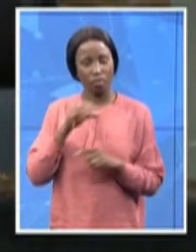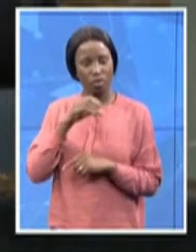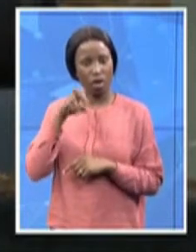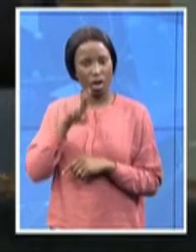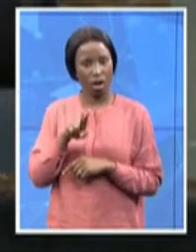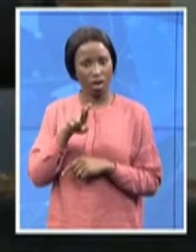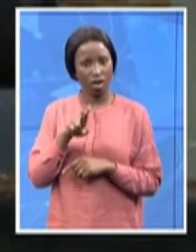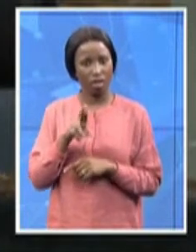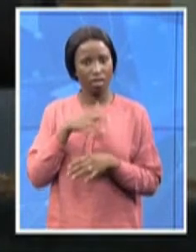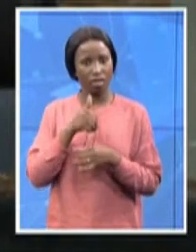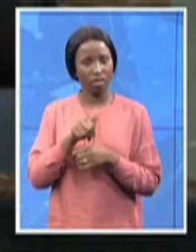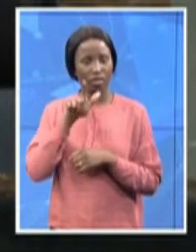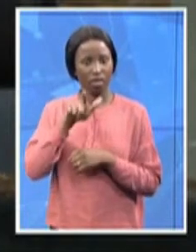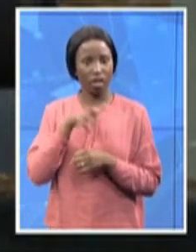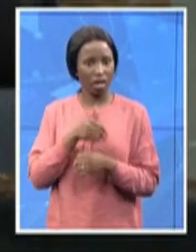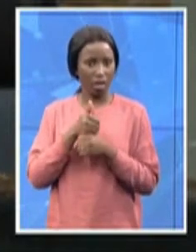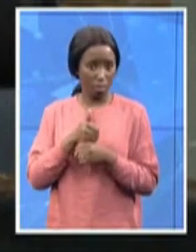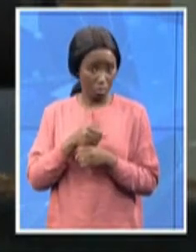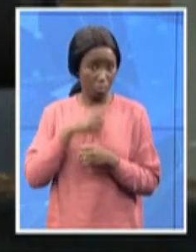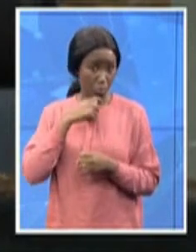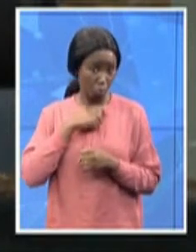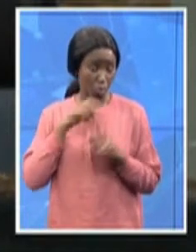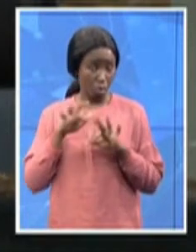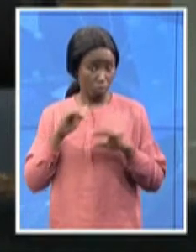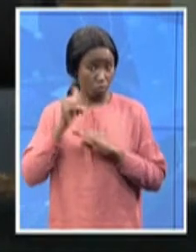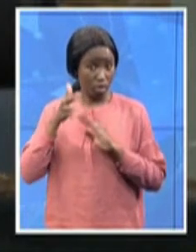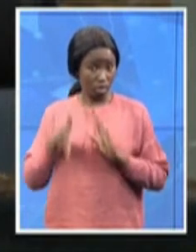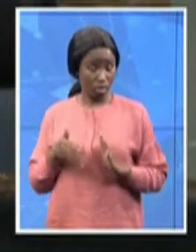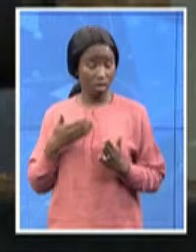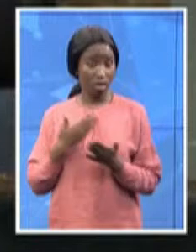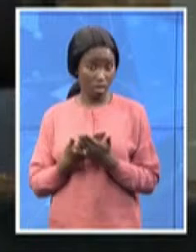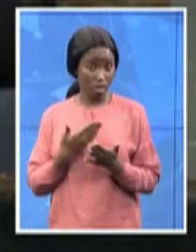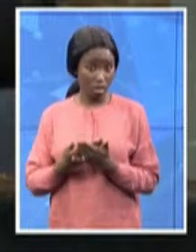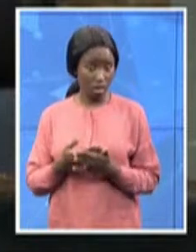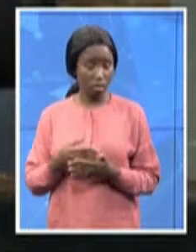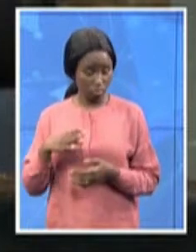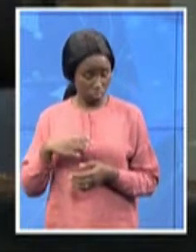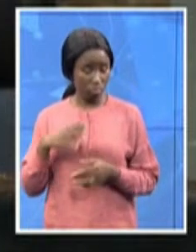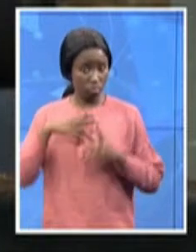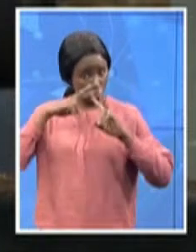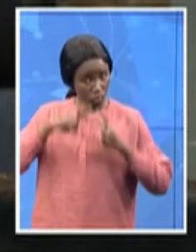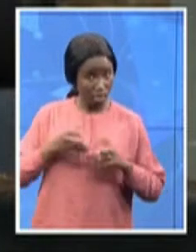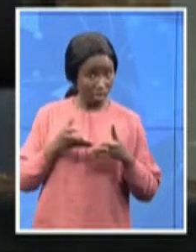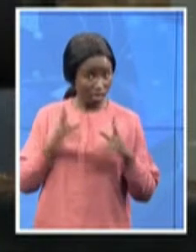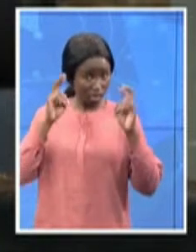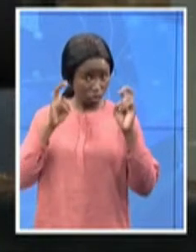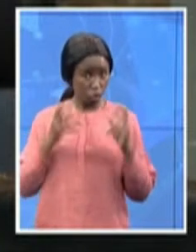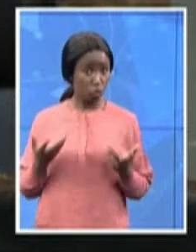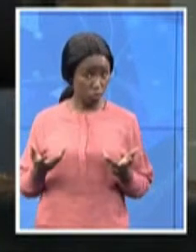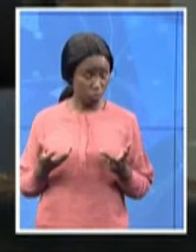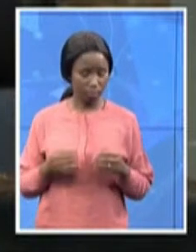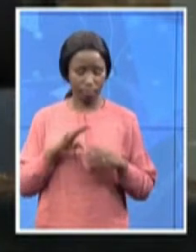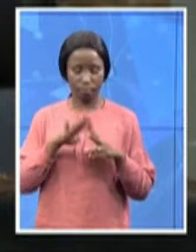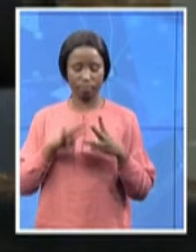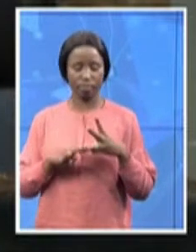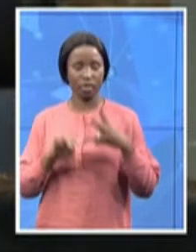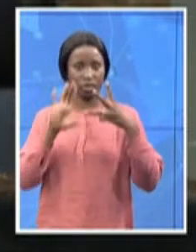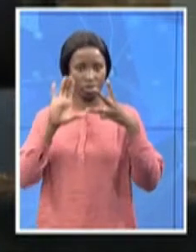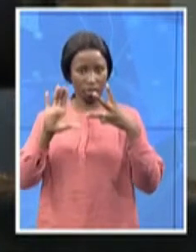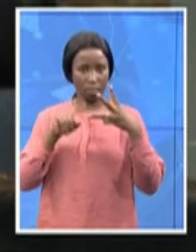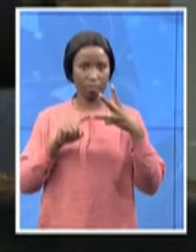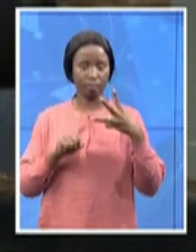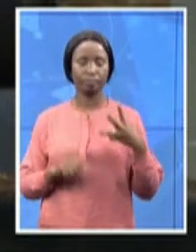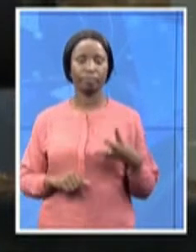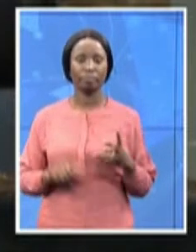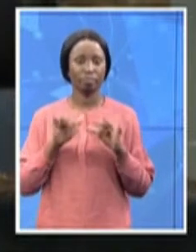protector competently investigated this issue. C, the public protector's competence to